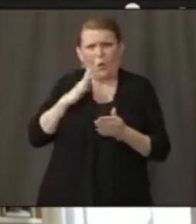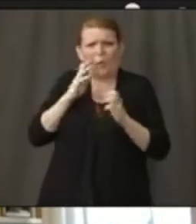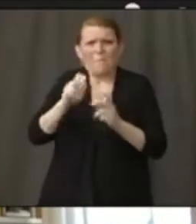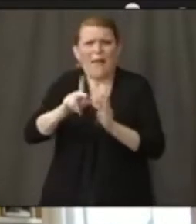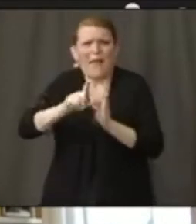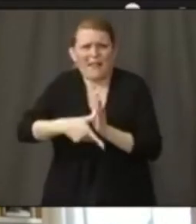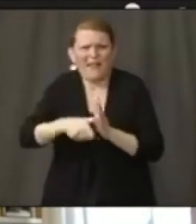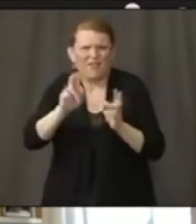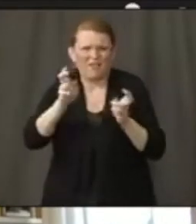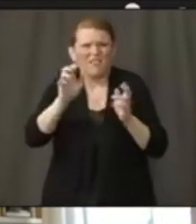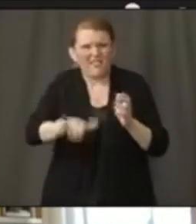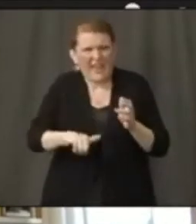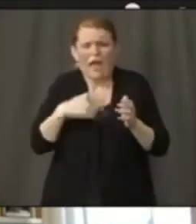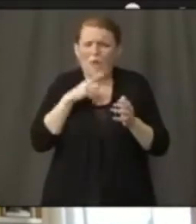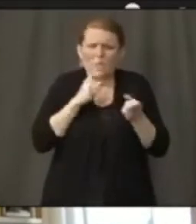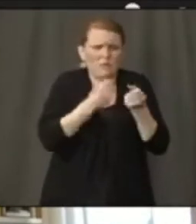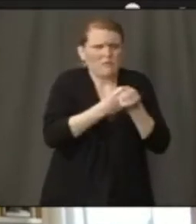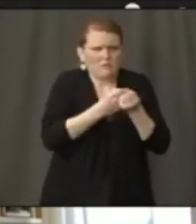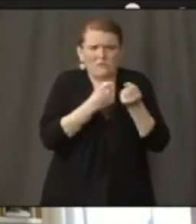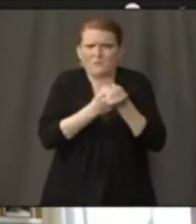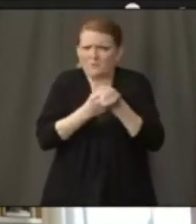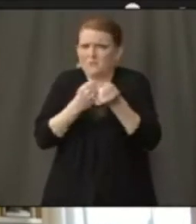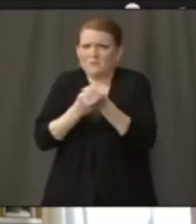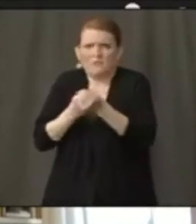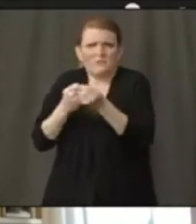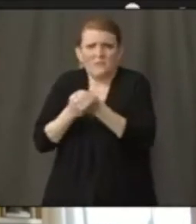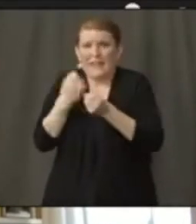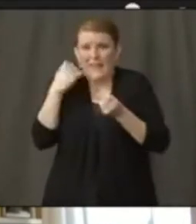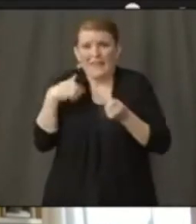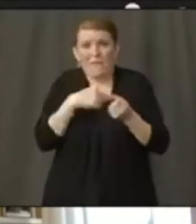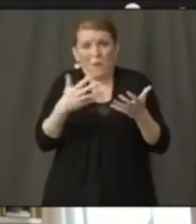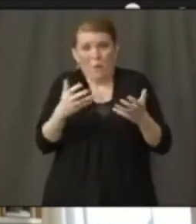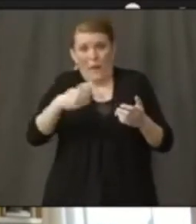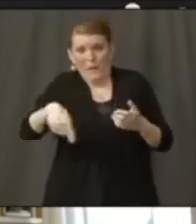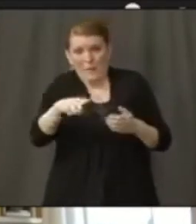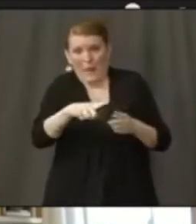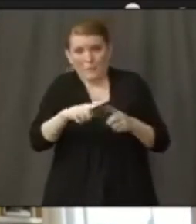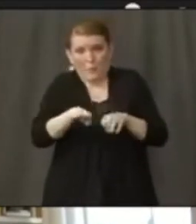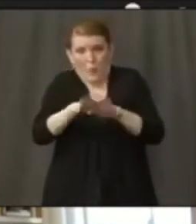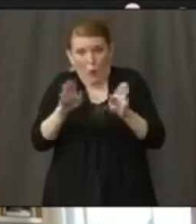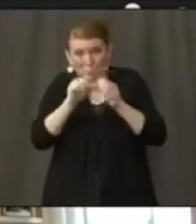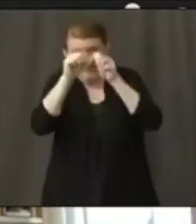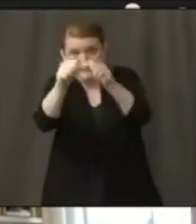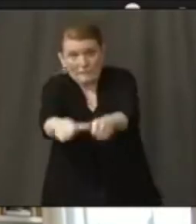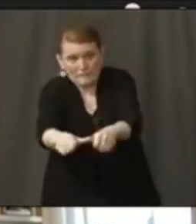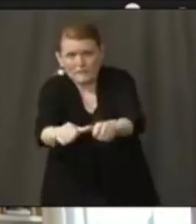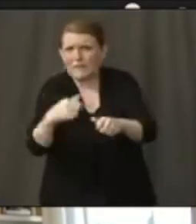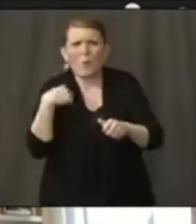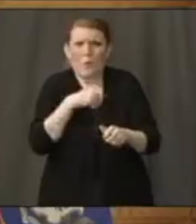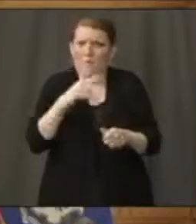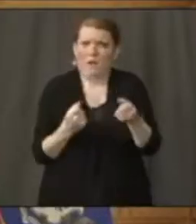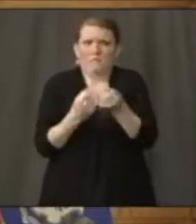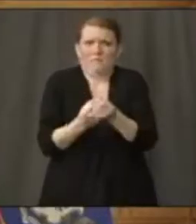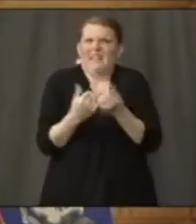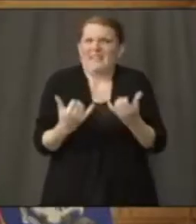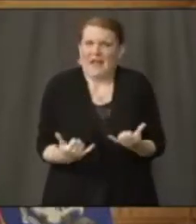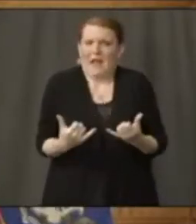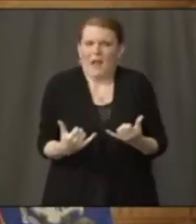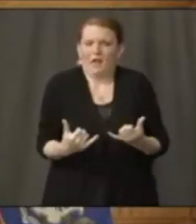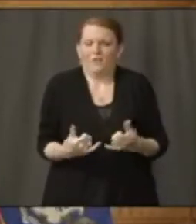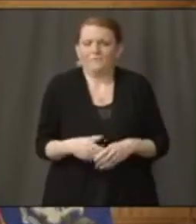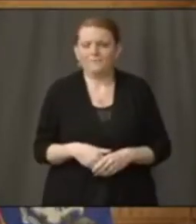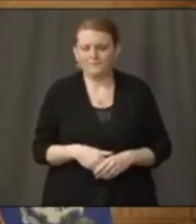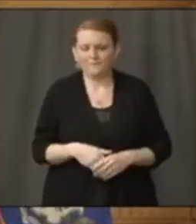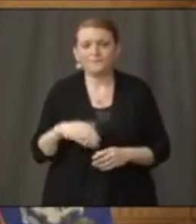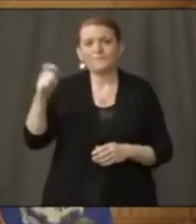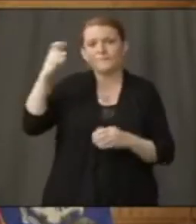your help for their future survival. So with that, Governor, I'll turn it back over to you. Christine, Paul, thank you very much. I think the message